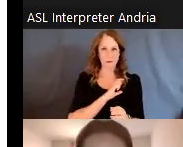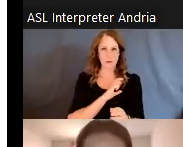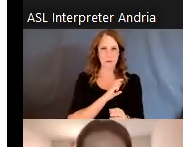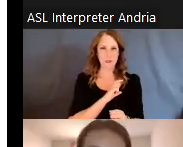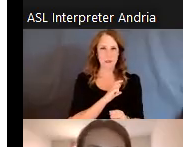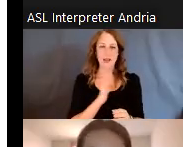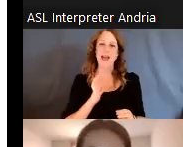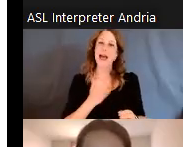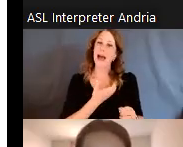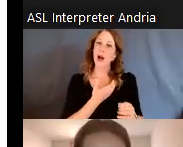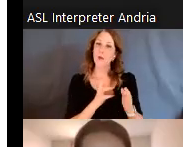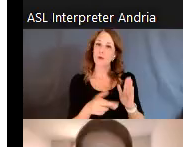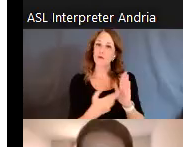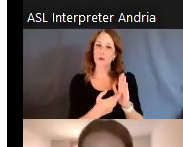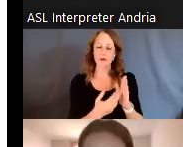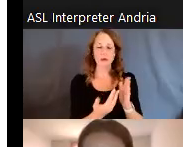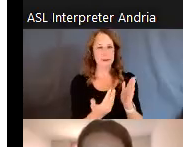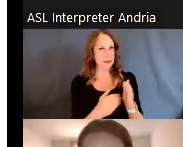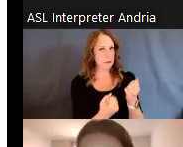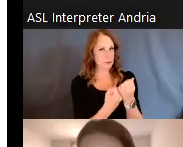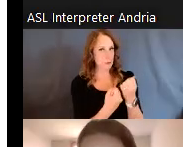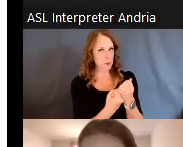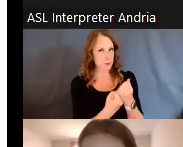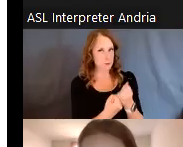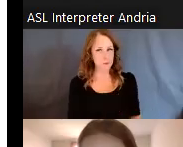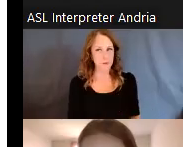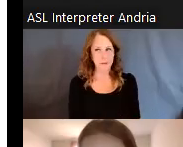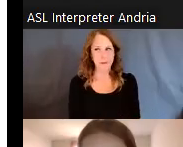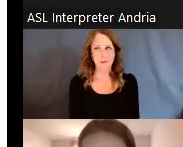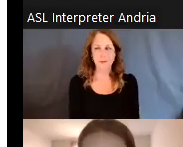primary role there is a support piece.